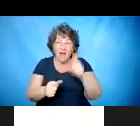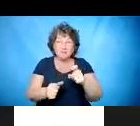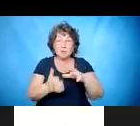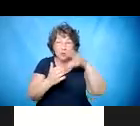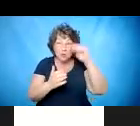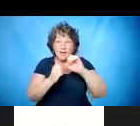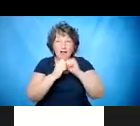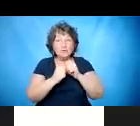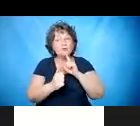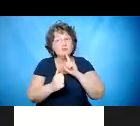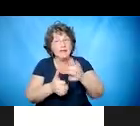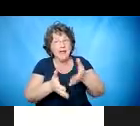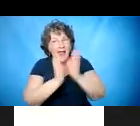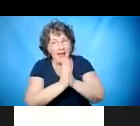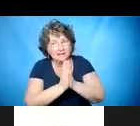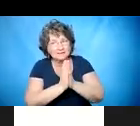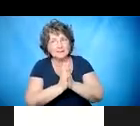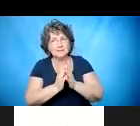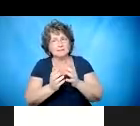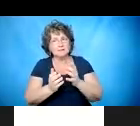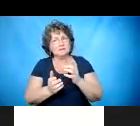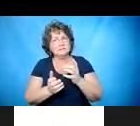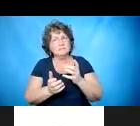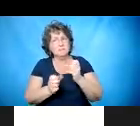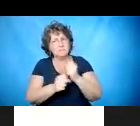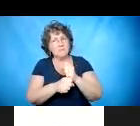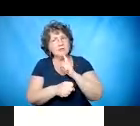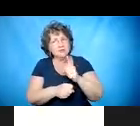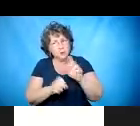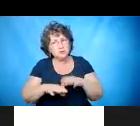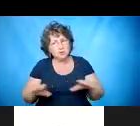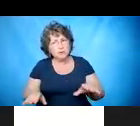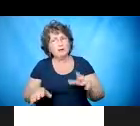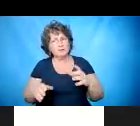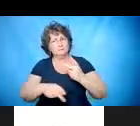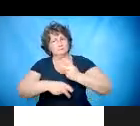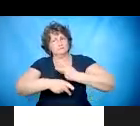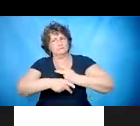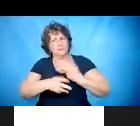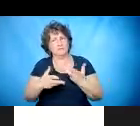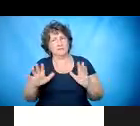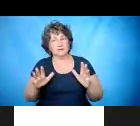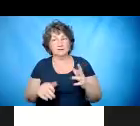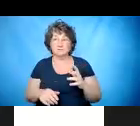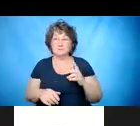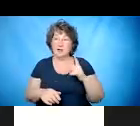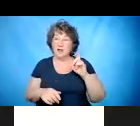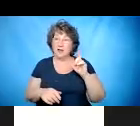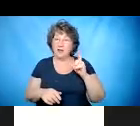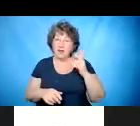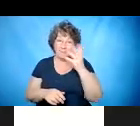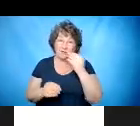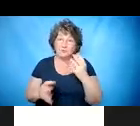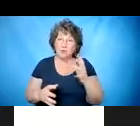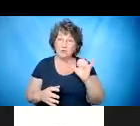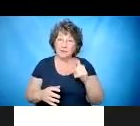fight for our children. I'm addressing this invitation to you, and I thank Art California and Angel Picon.